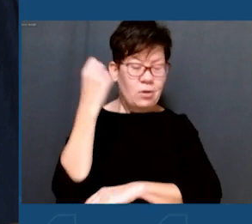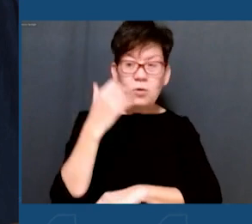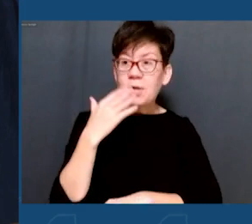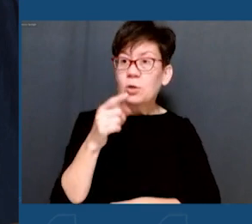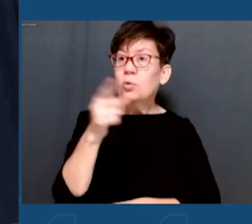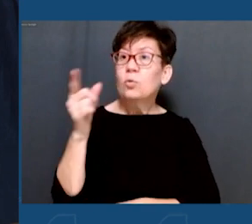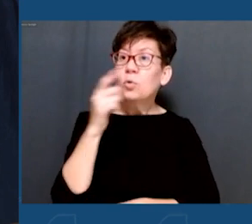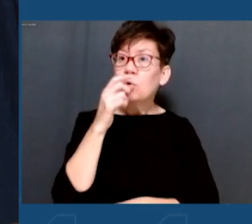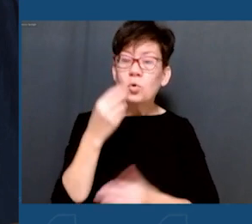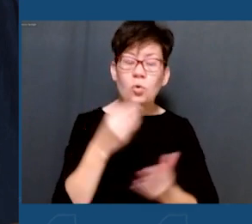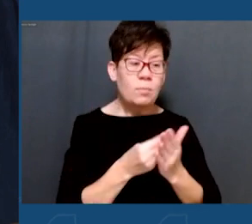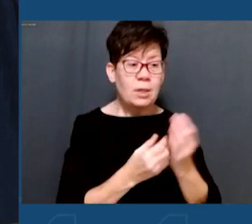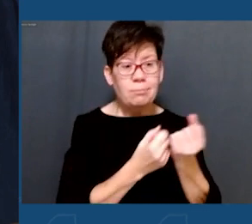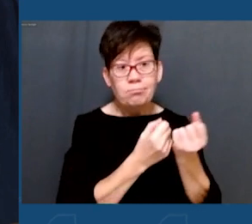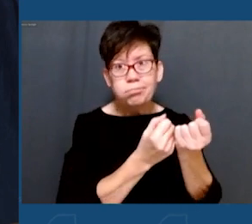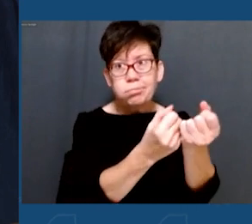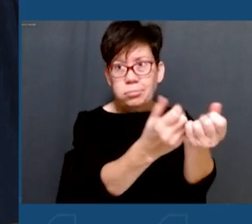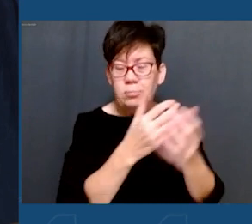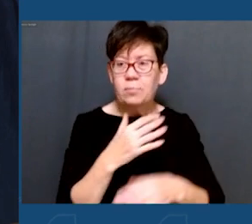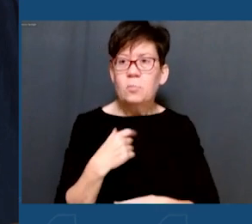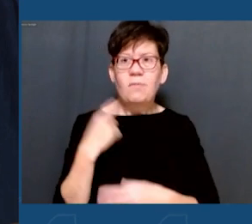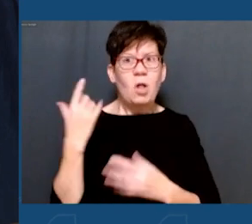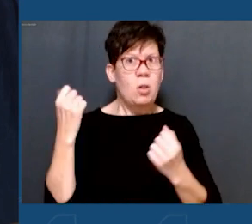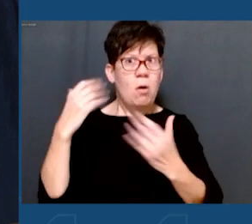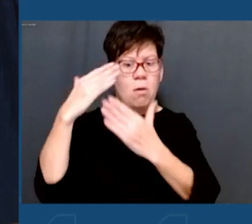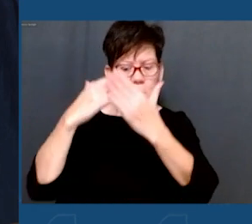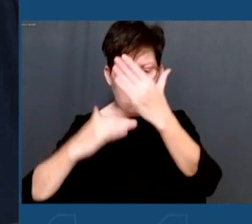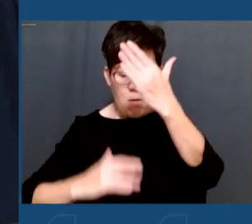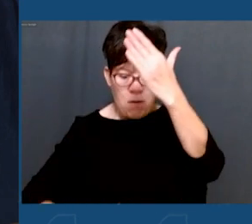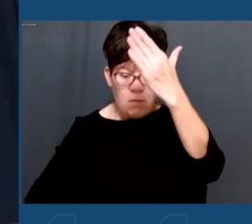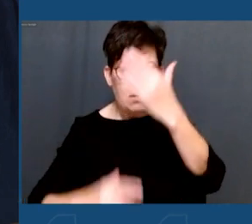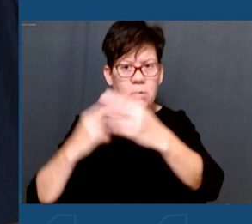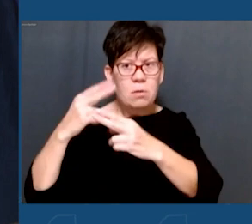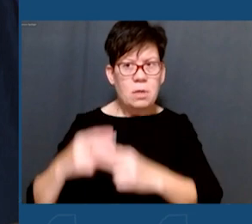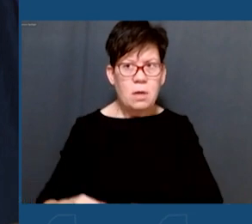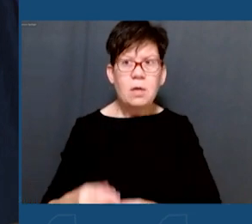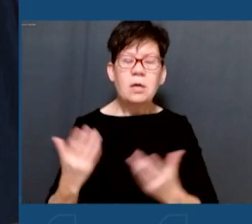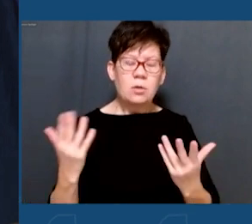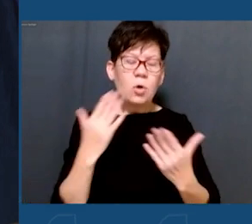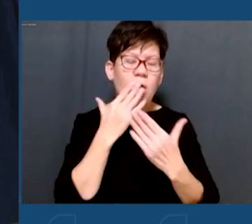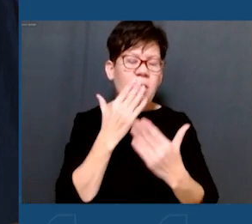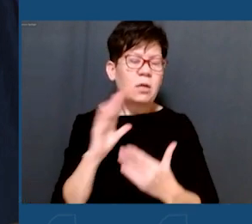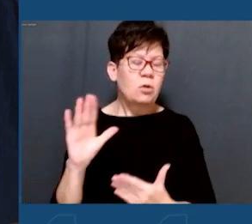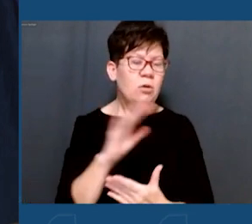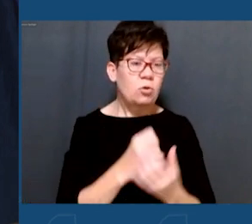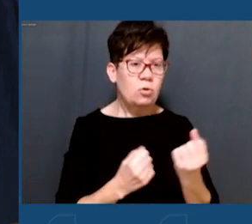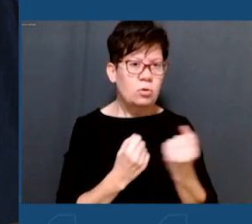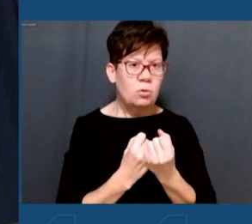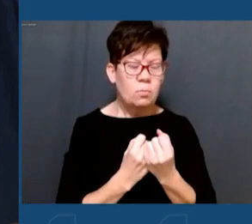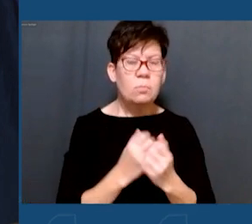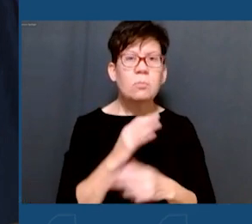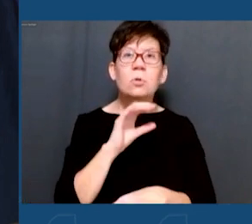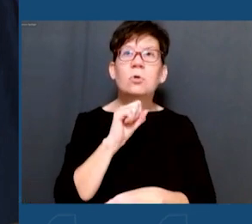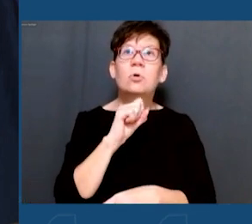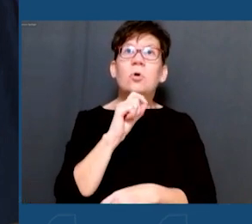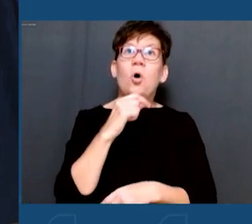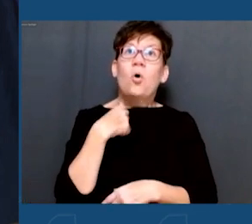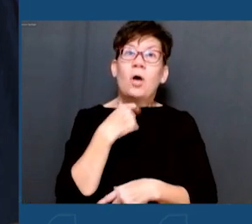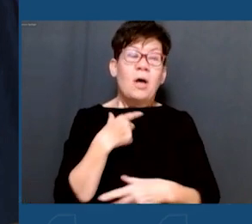very, very, very long list of them, and we appreciate all the support. So in closing, it's an